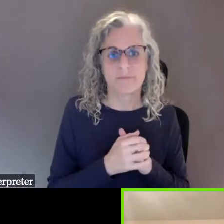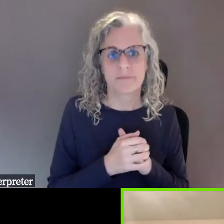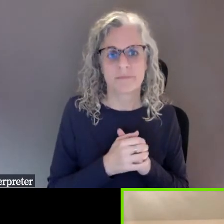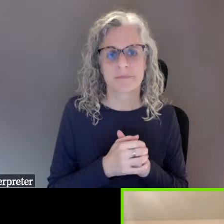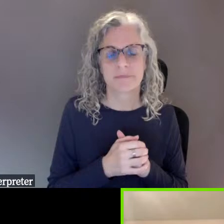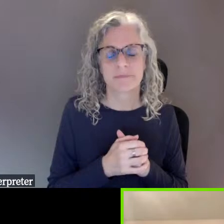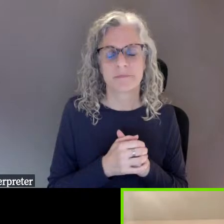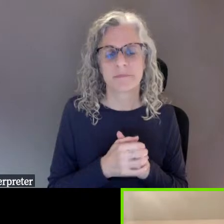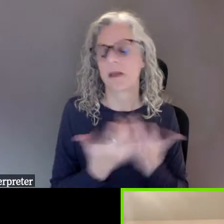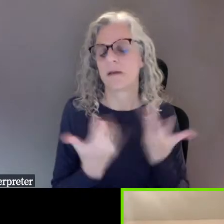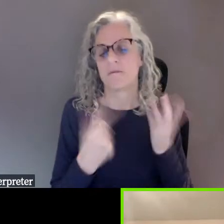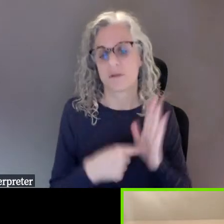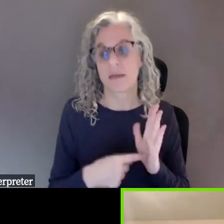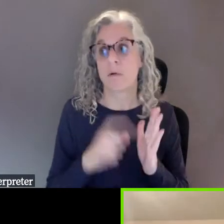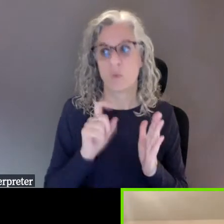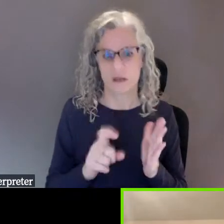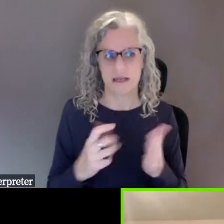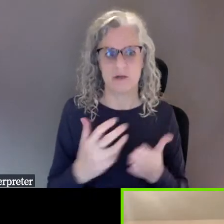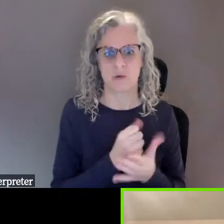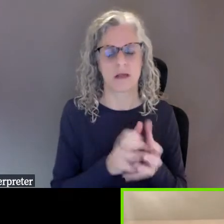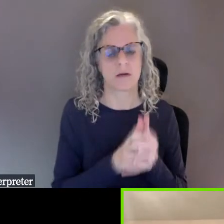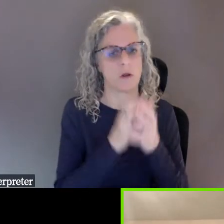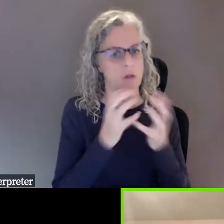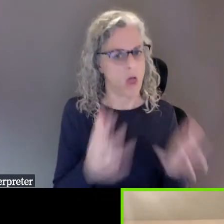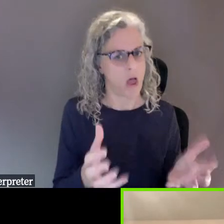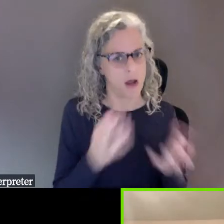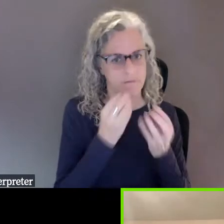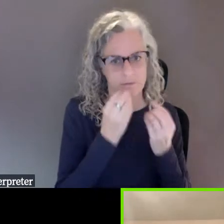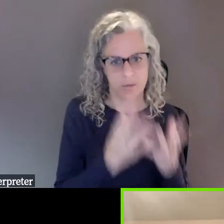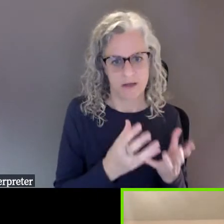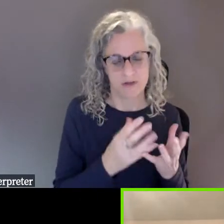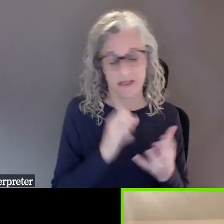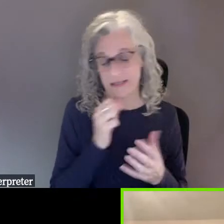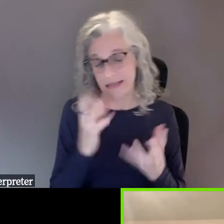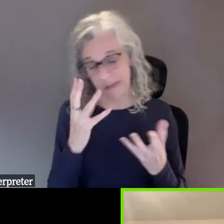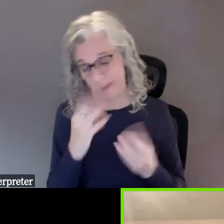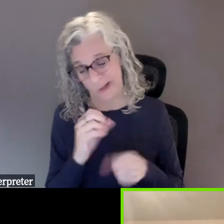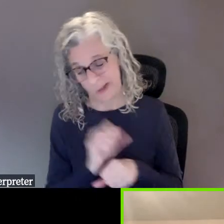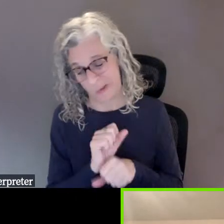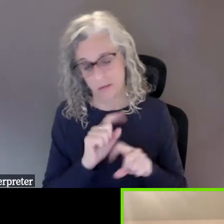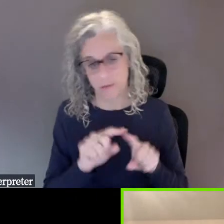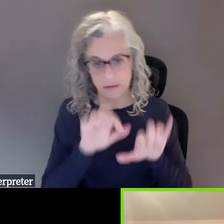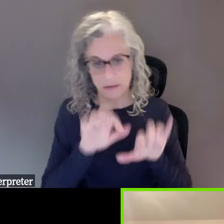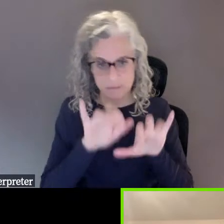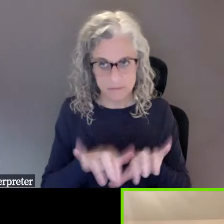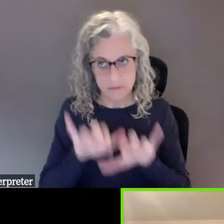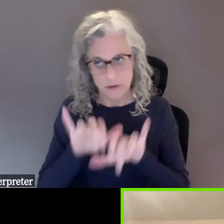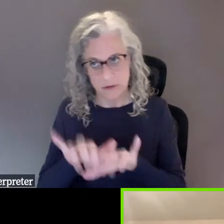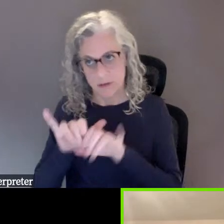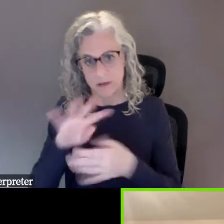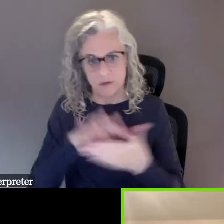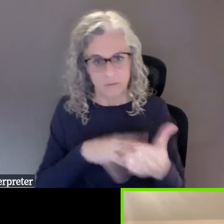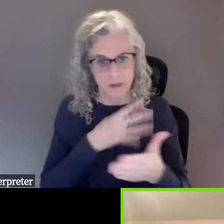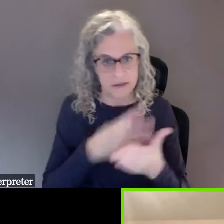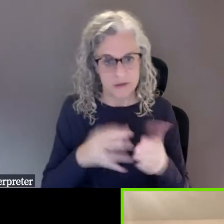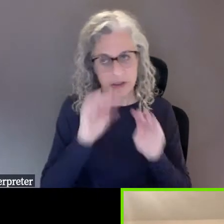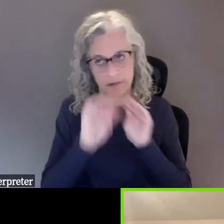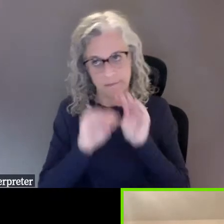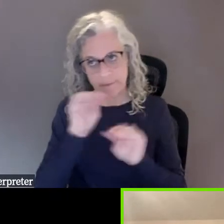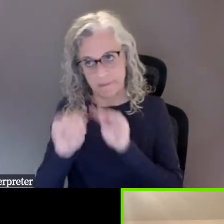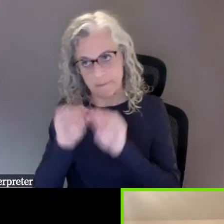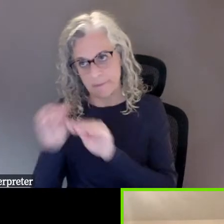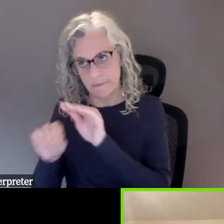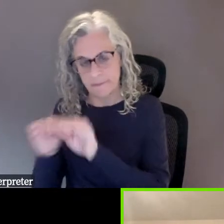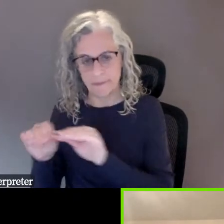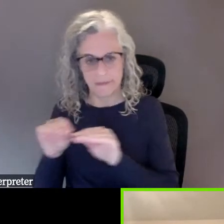of information, and we had, it's not really glamorous work, but spreadsheet after spreadsheet that we needed to fill out to figure out like where this money was,